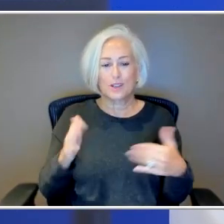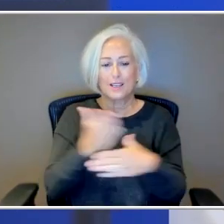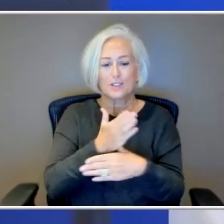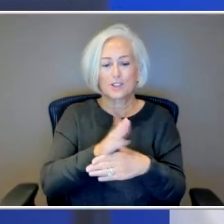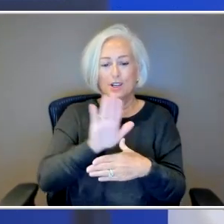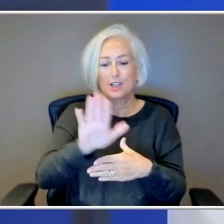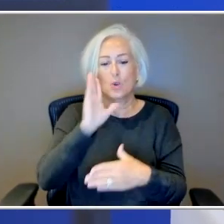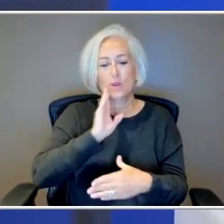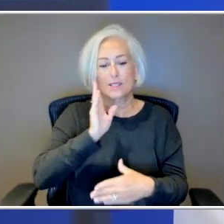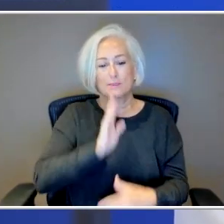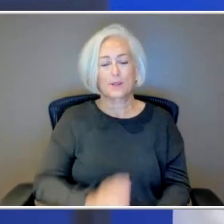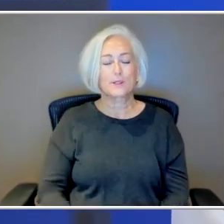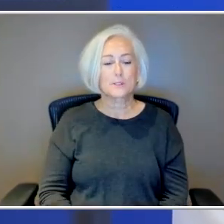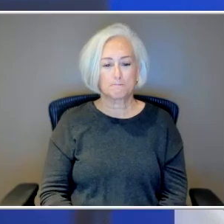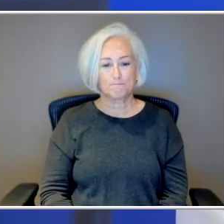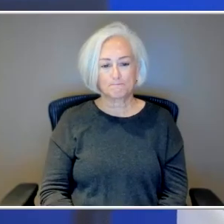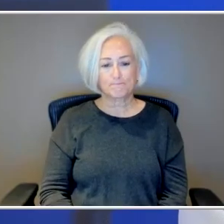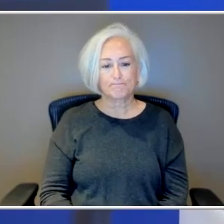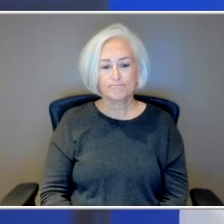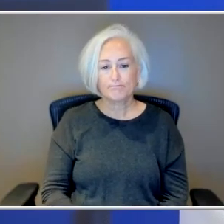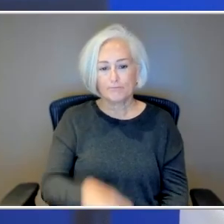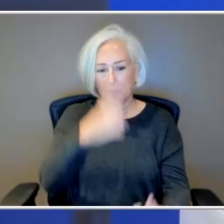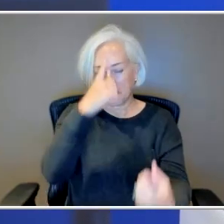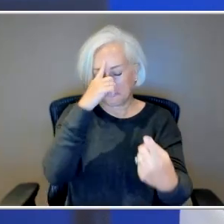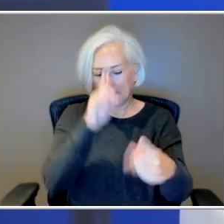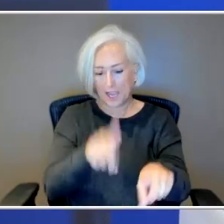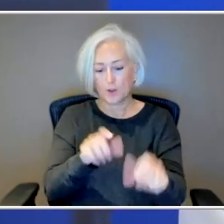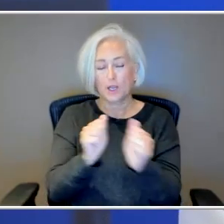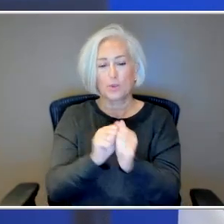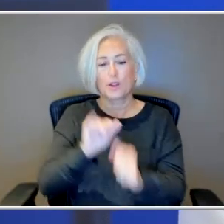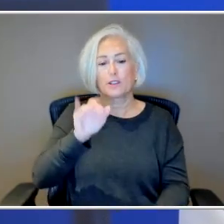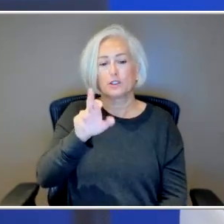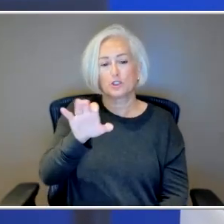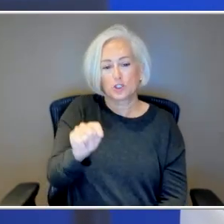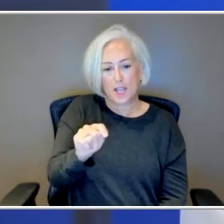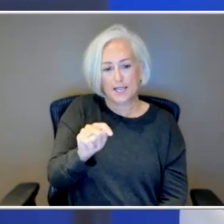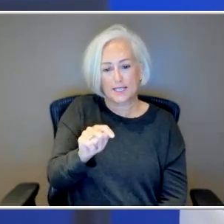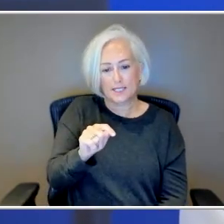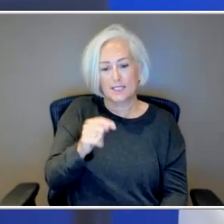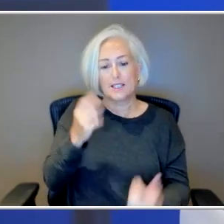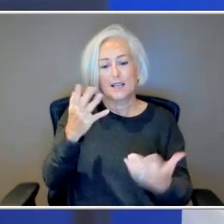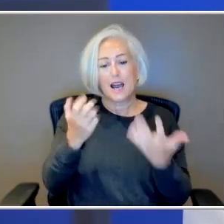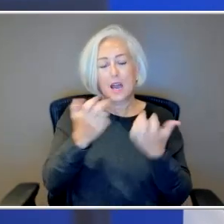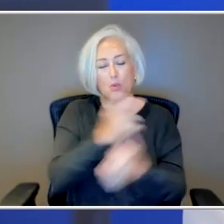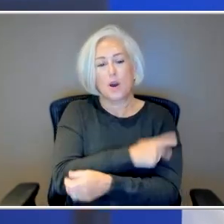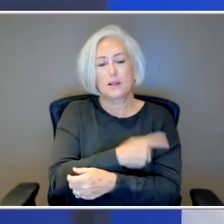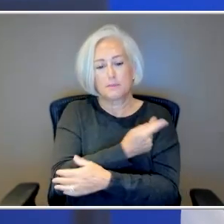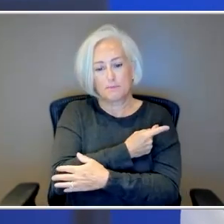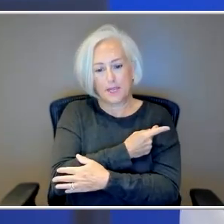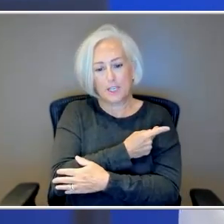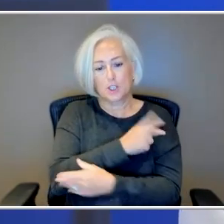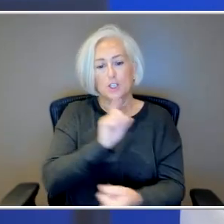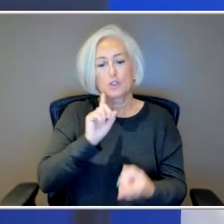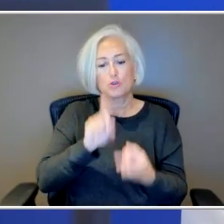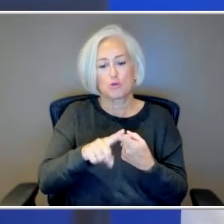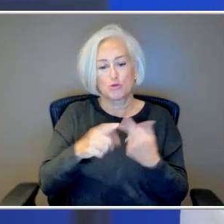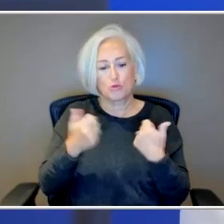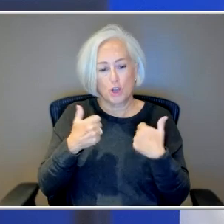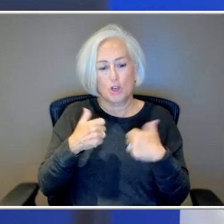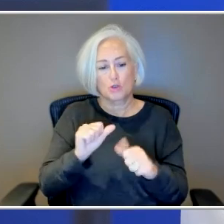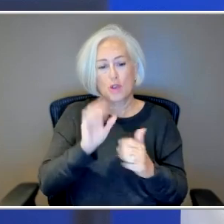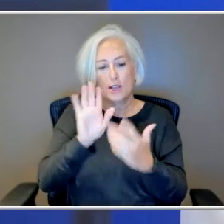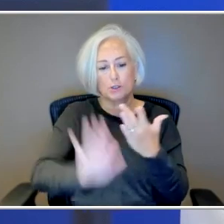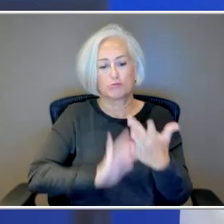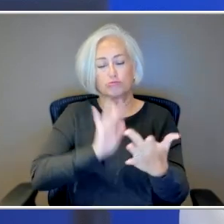well. And I agree, I totally agree with Janet. Actually, I want patients to also to try to reach out as quickly